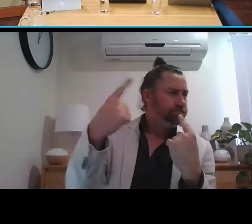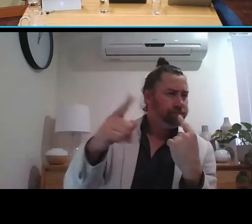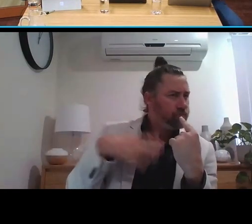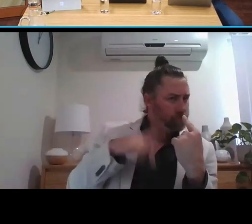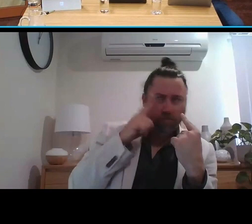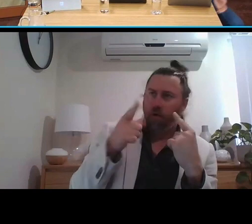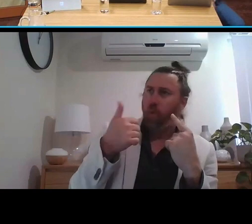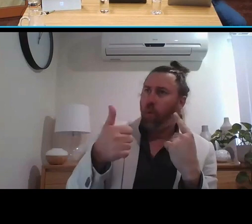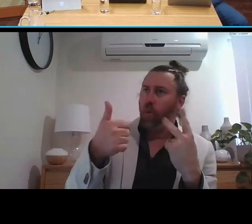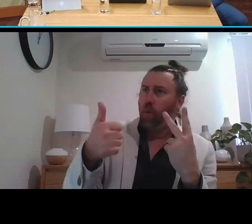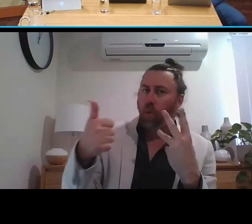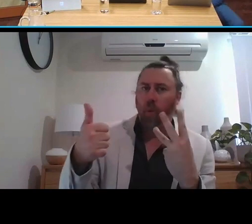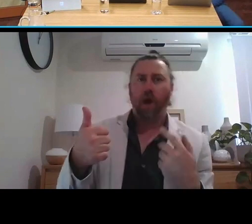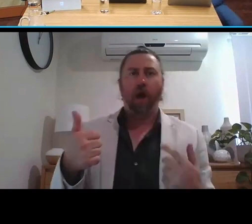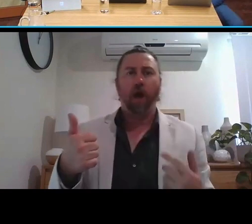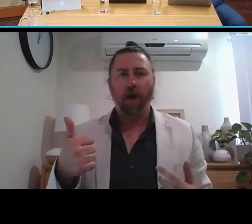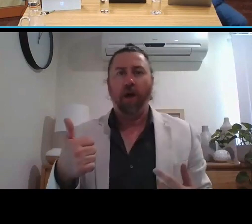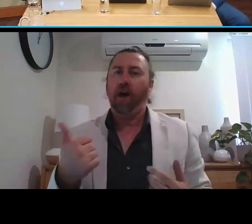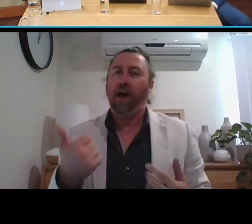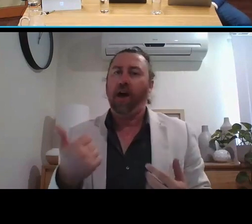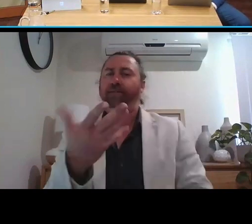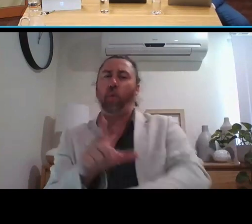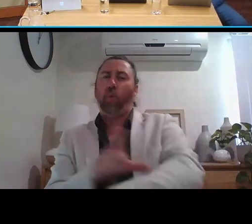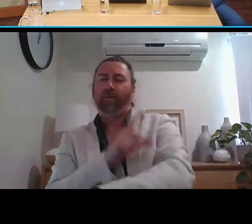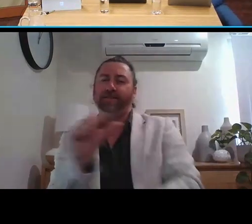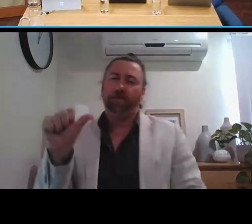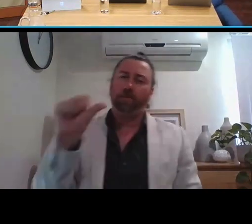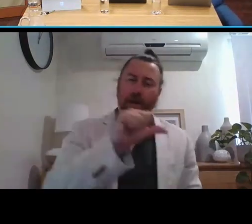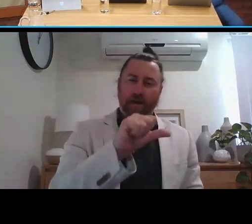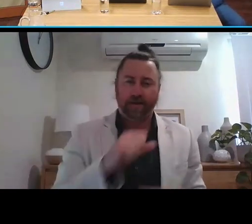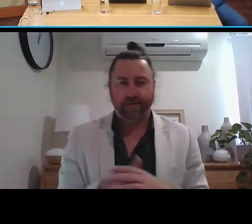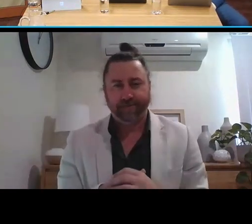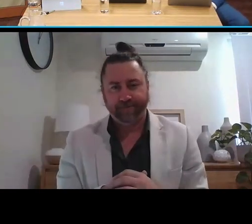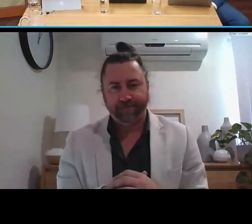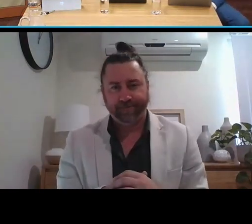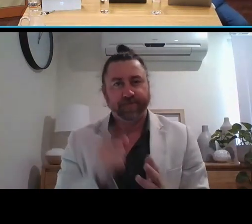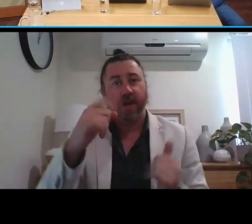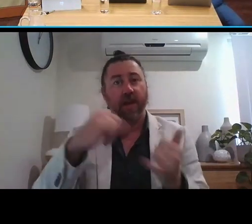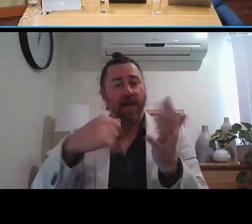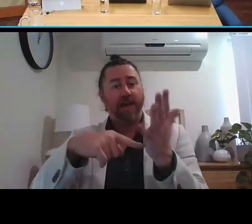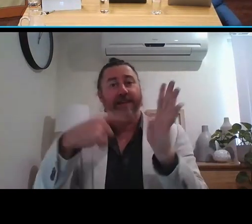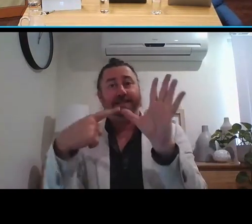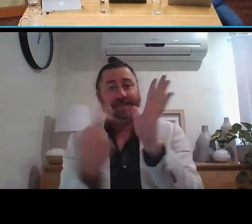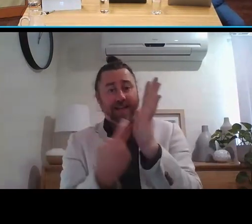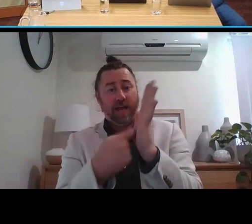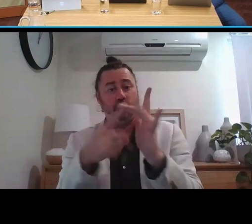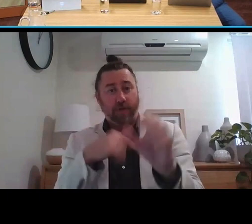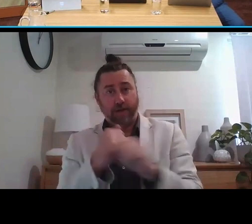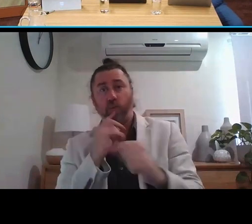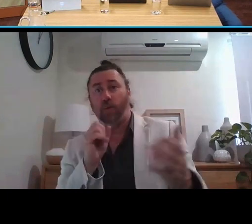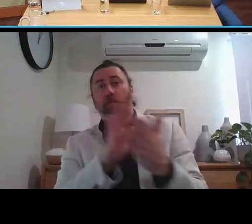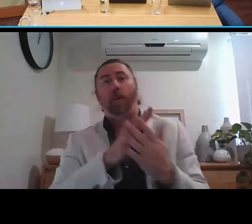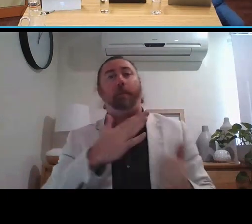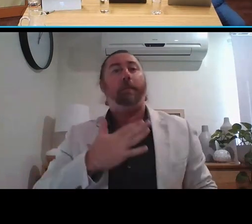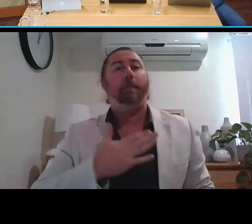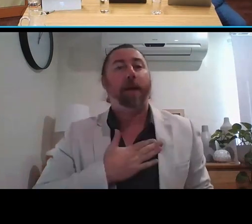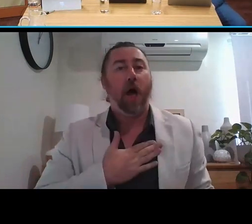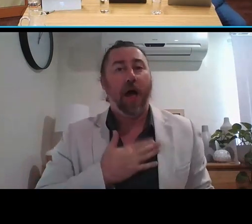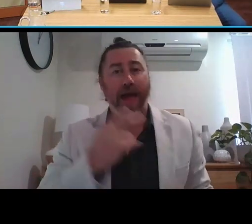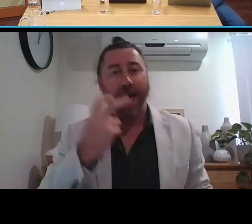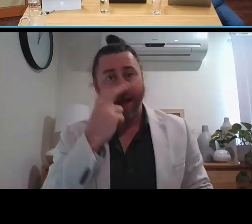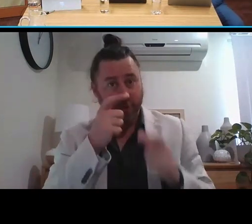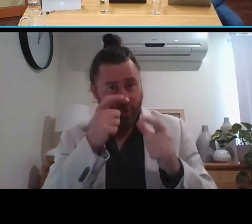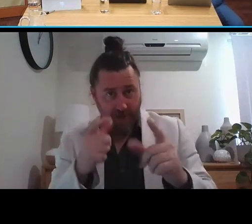slides. So, as you'll be aware, Star Ratings are expected to be available on My Aged Care in December